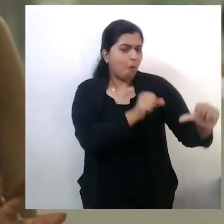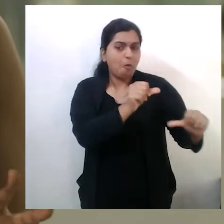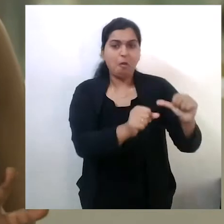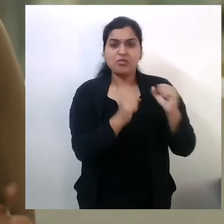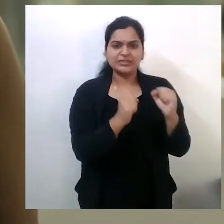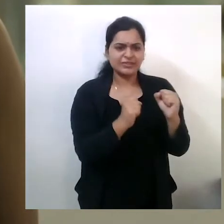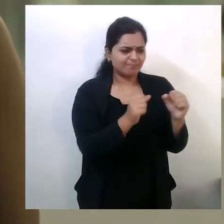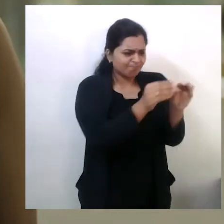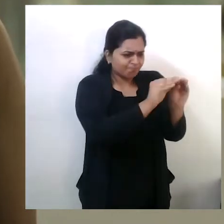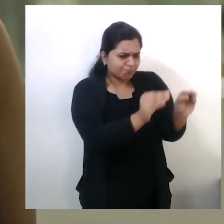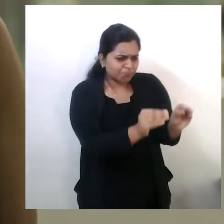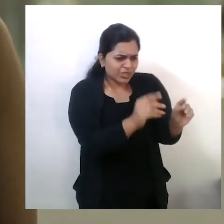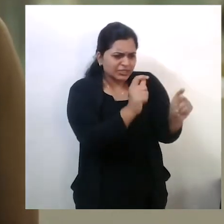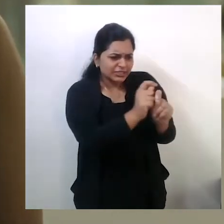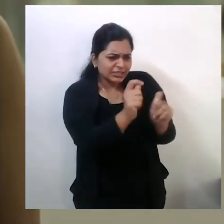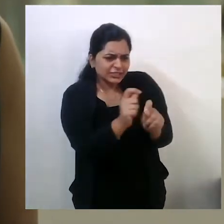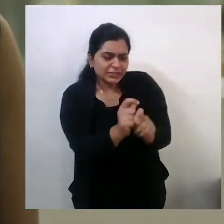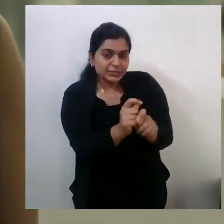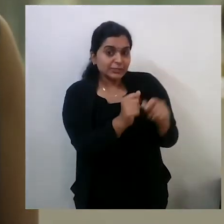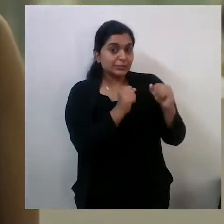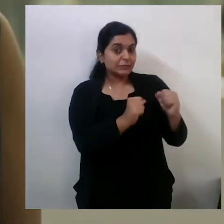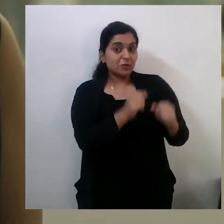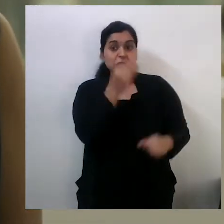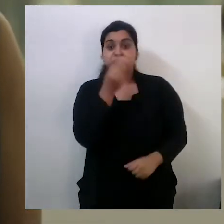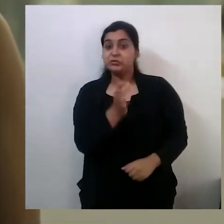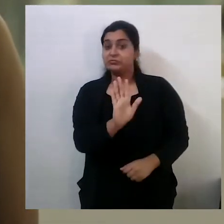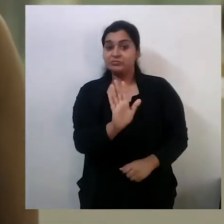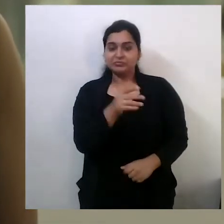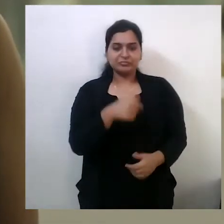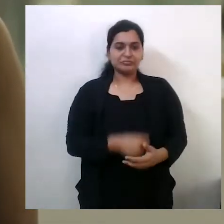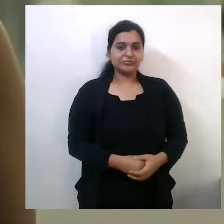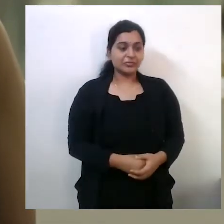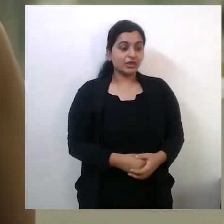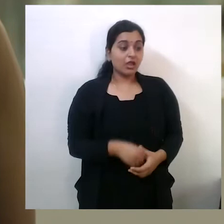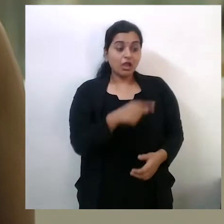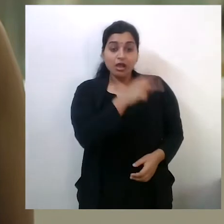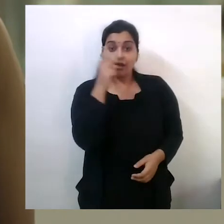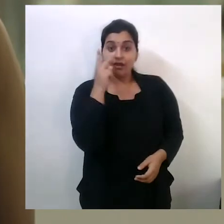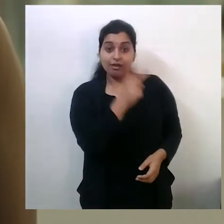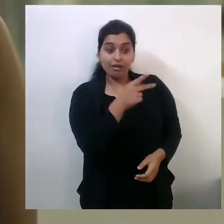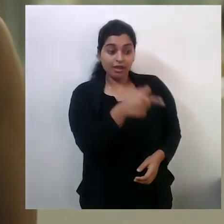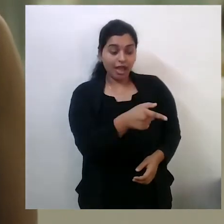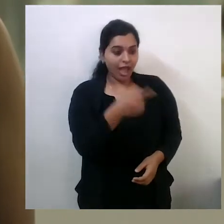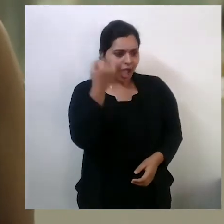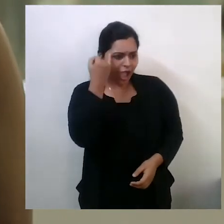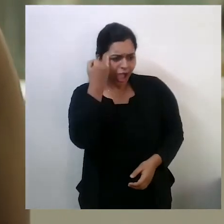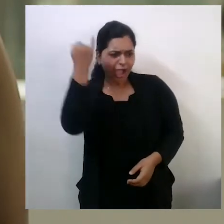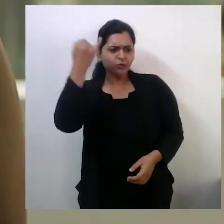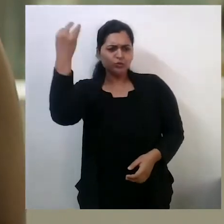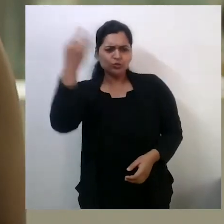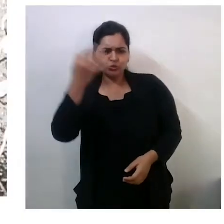to carving. This craft is not just about the lost traditions but also provides our designers with tools